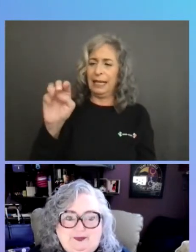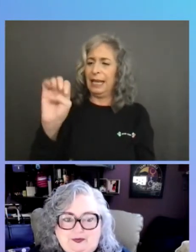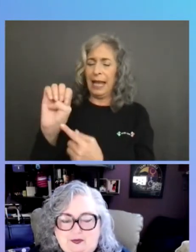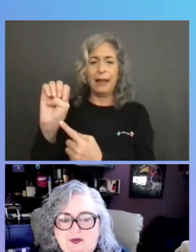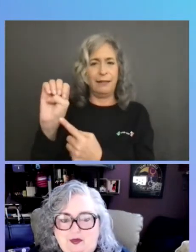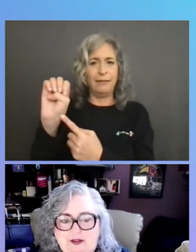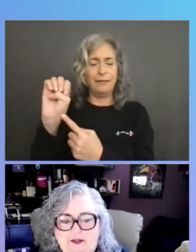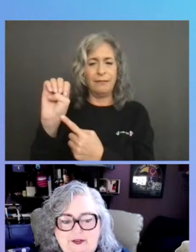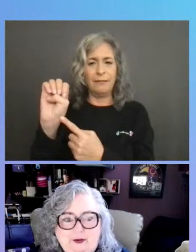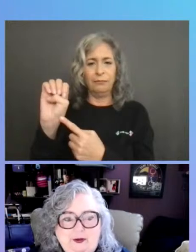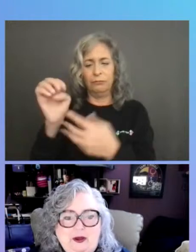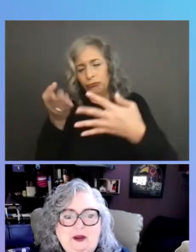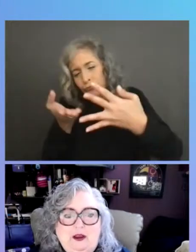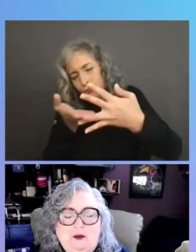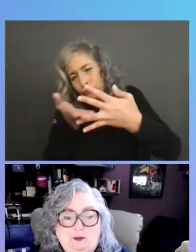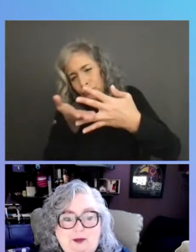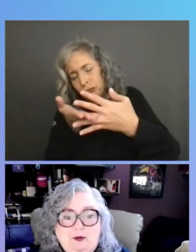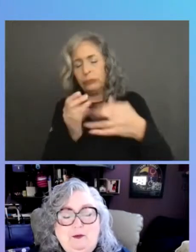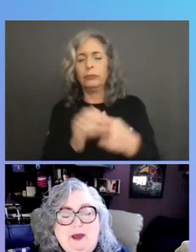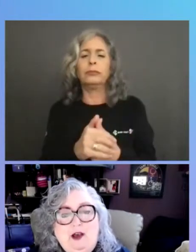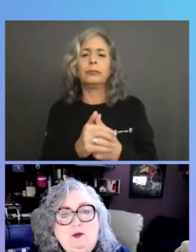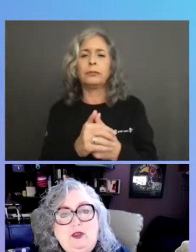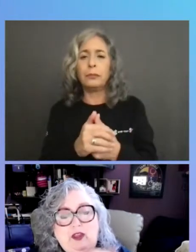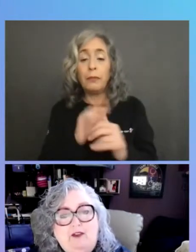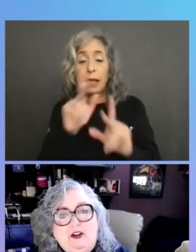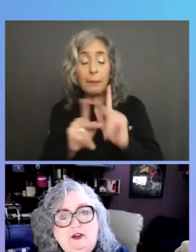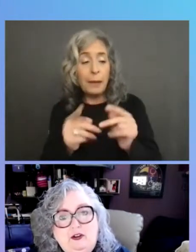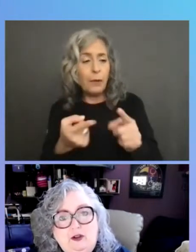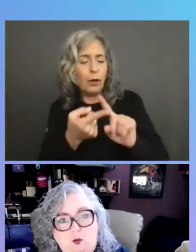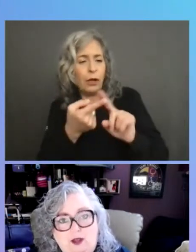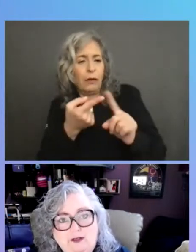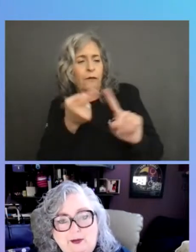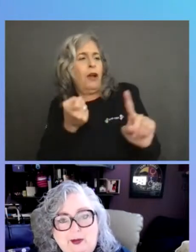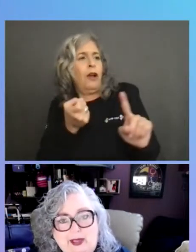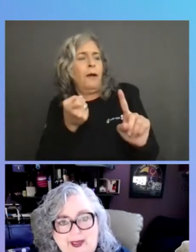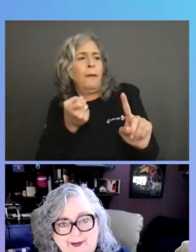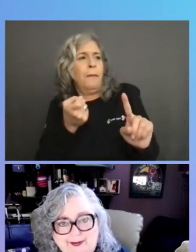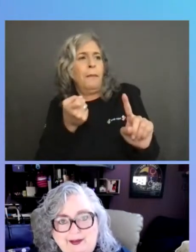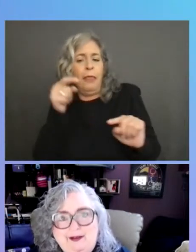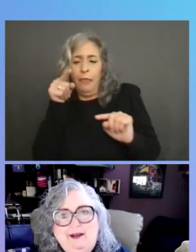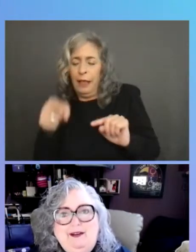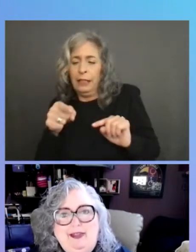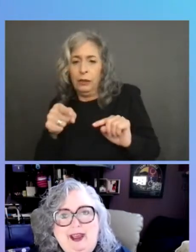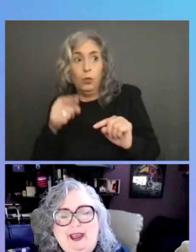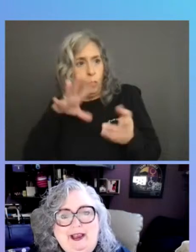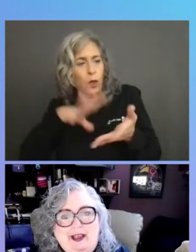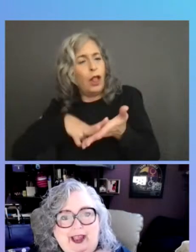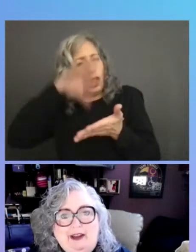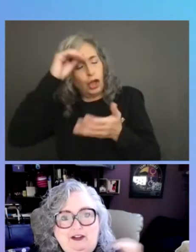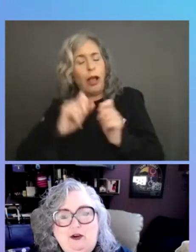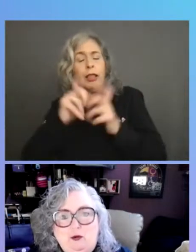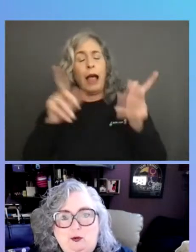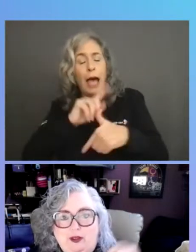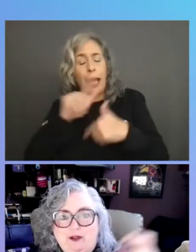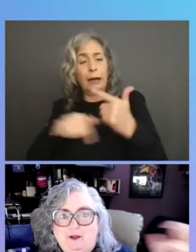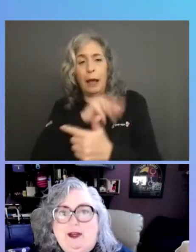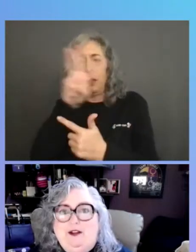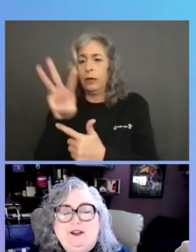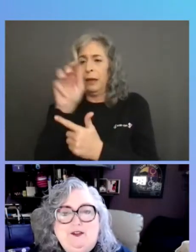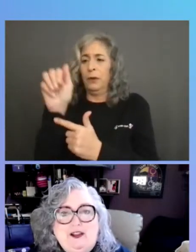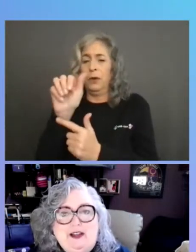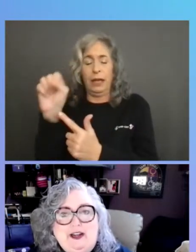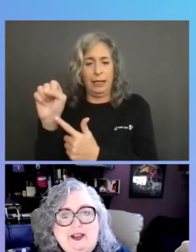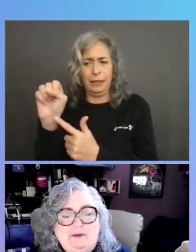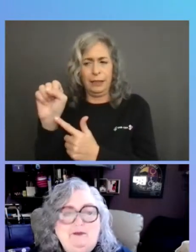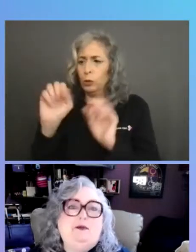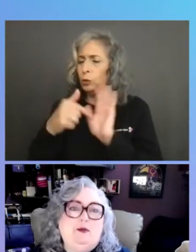career. And so people come out with having earned a WAS, they can show that somebody